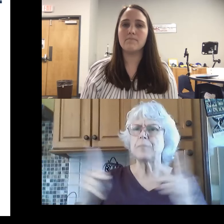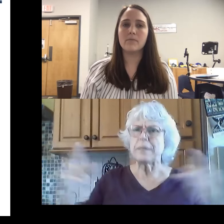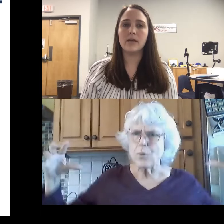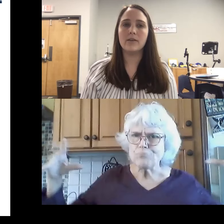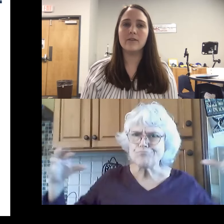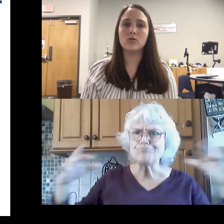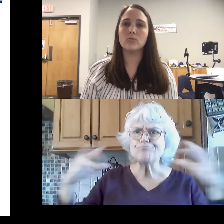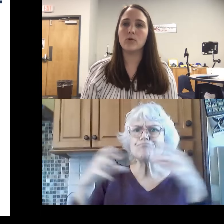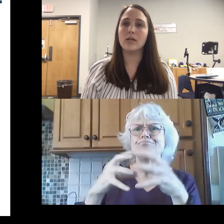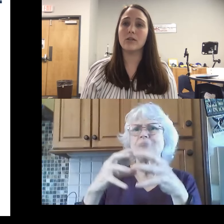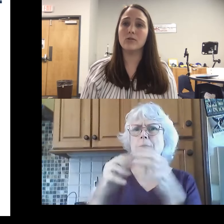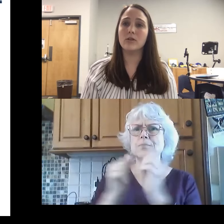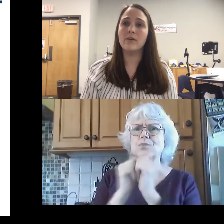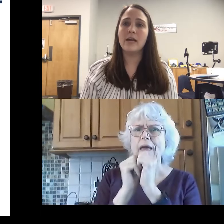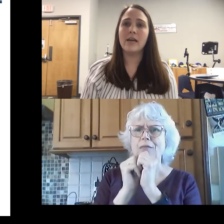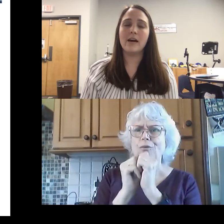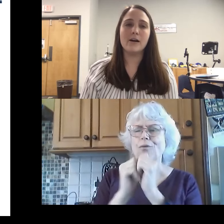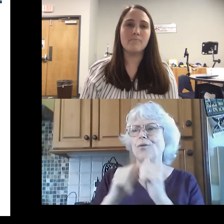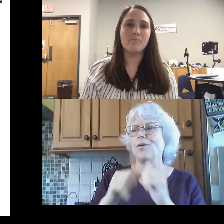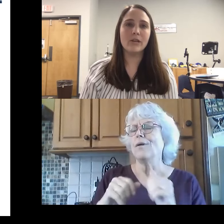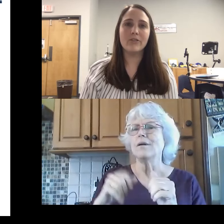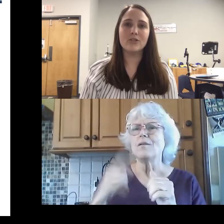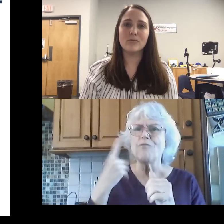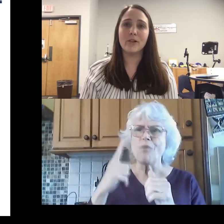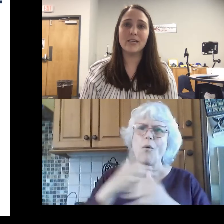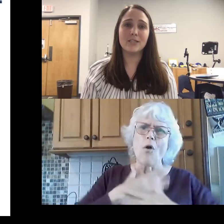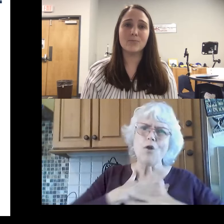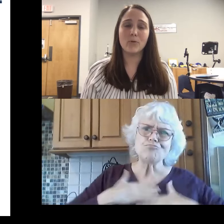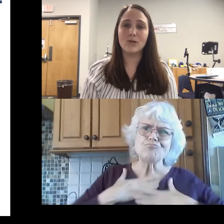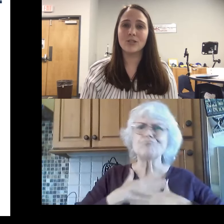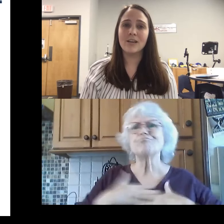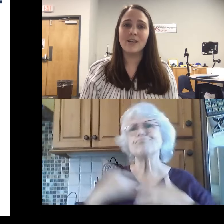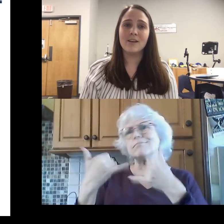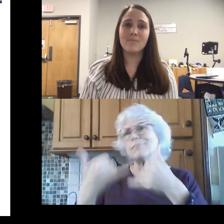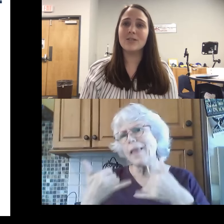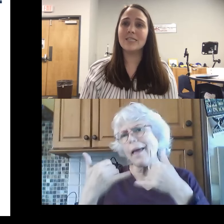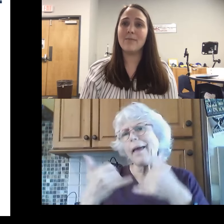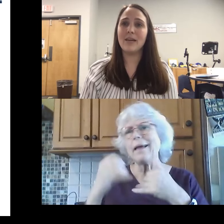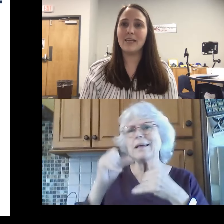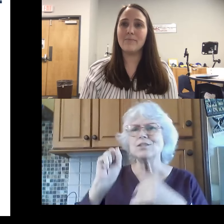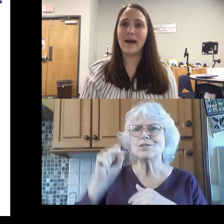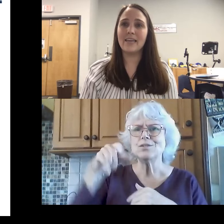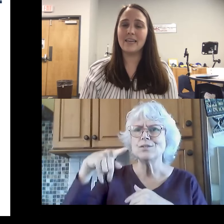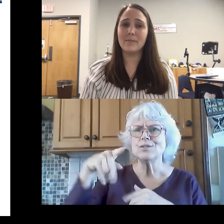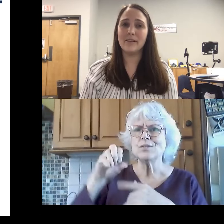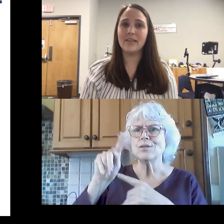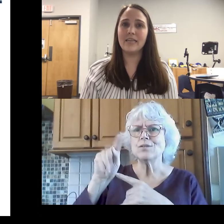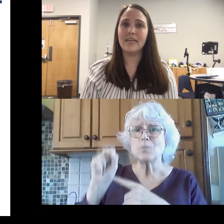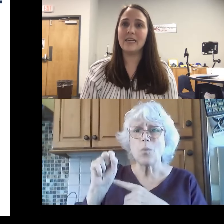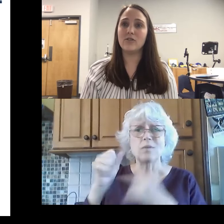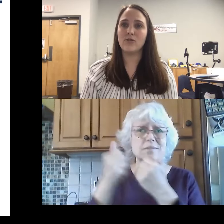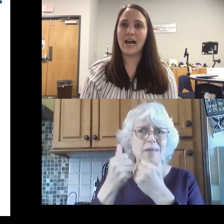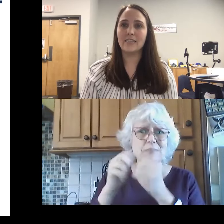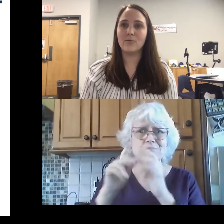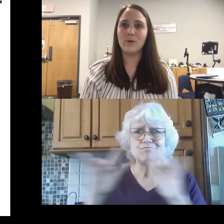individuals more inclusive with leisure play and sports. Most of the time, anybody, any ability